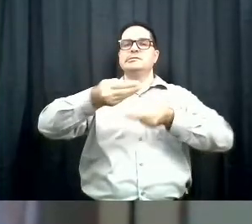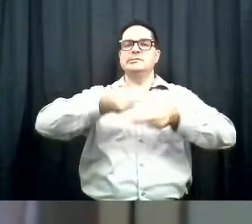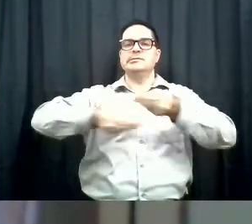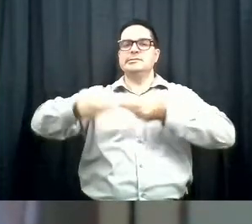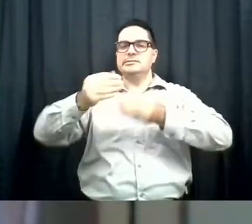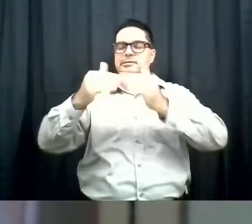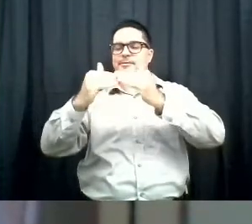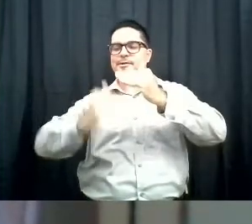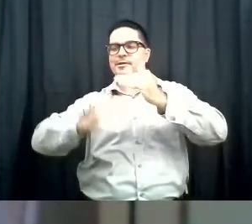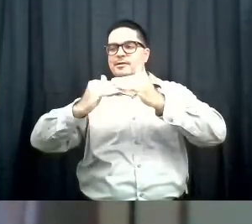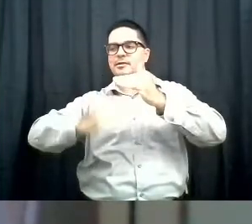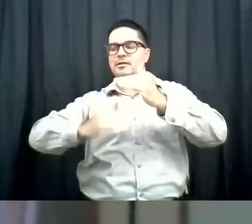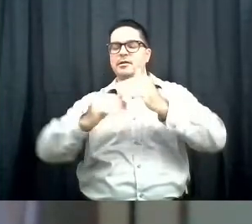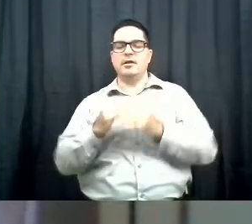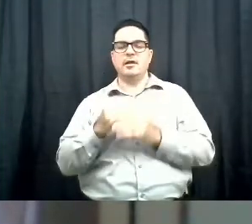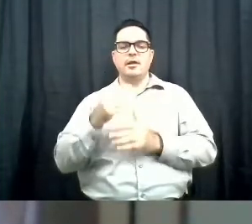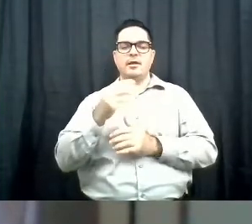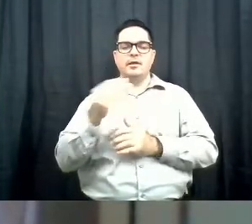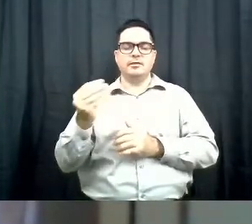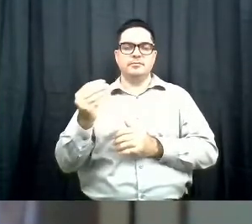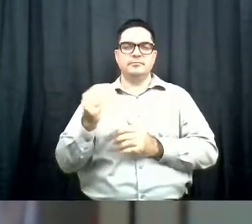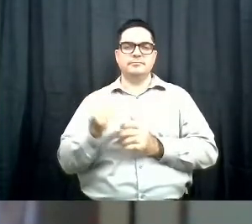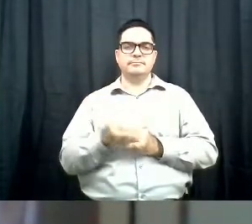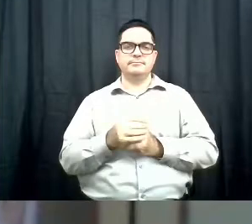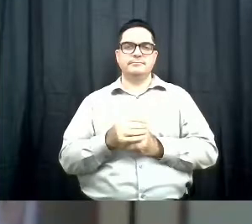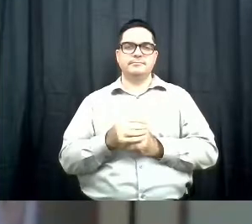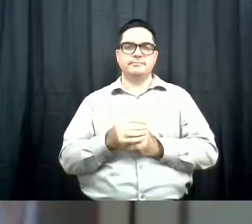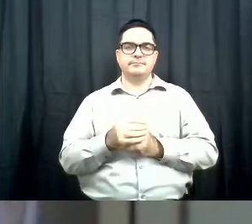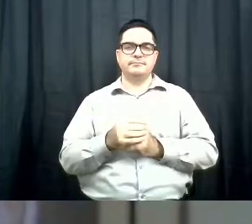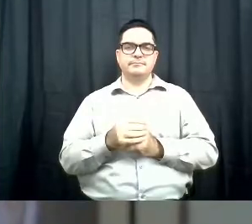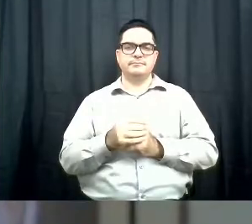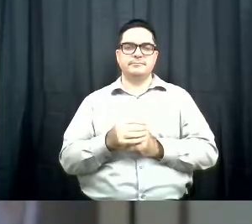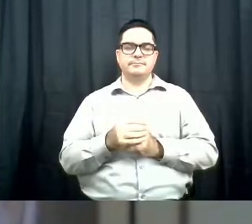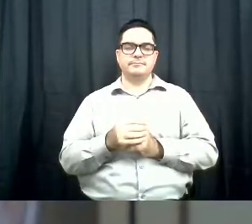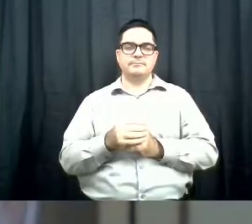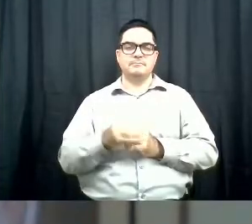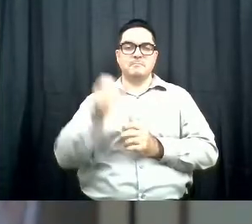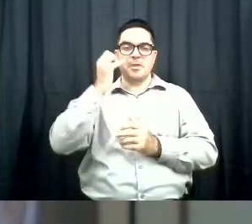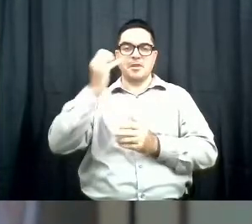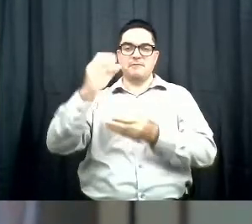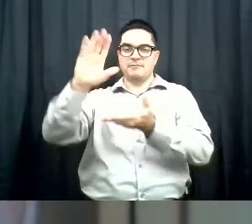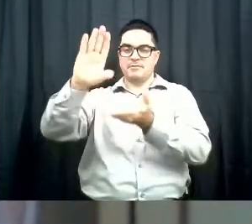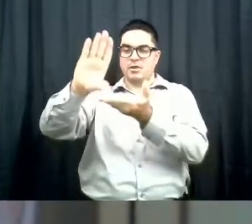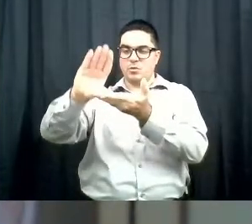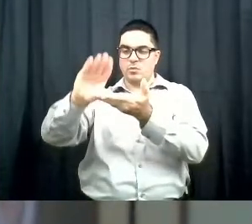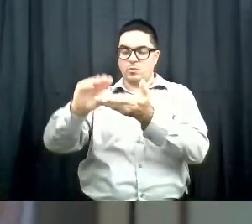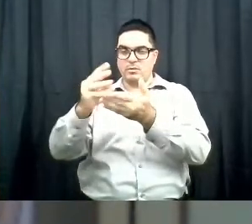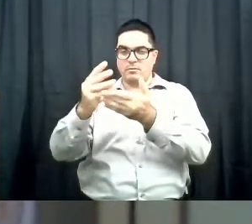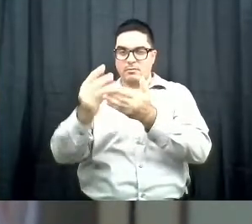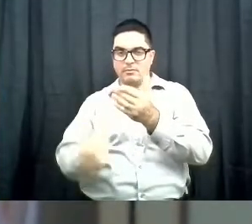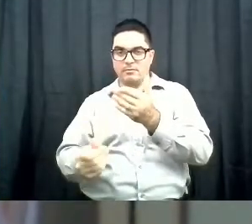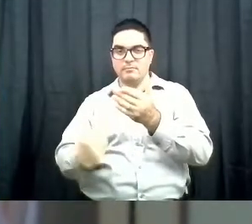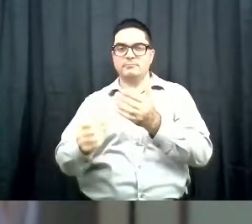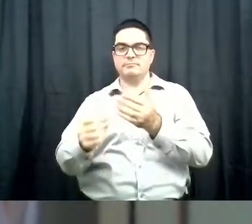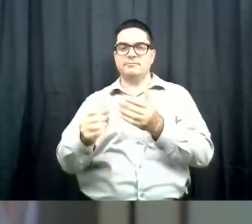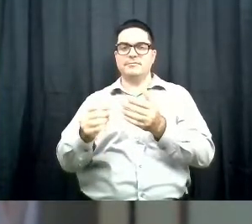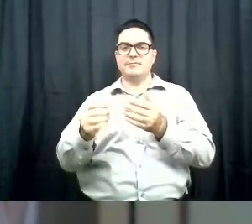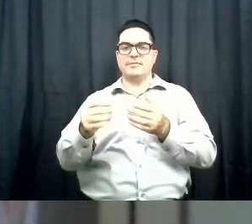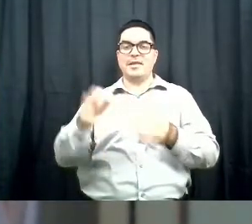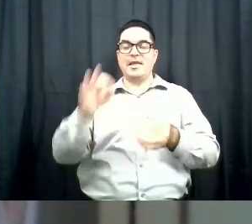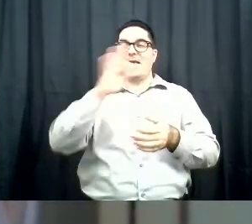The baseline assumption of the Social Security Administration is when the trust fund runs out, benefits get cut. Even though I personally think that